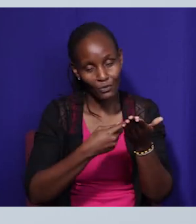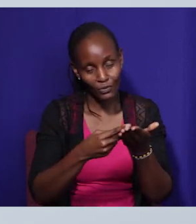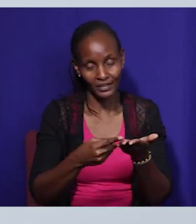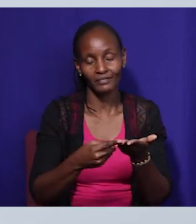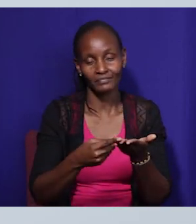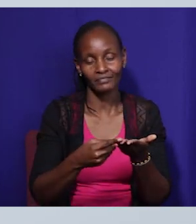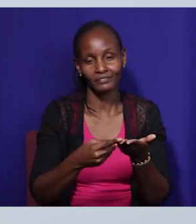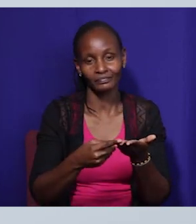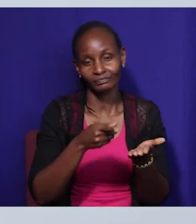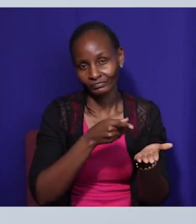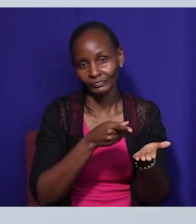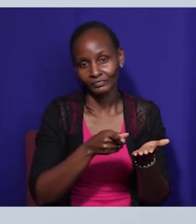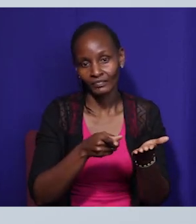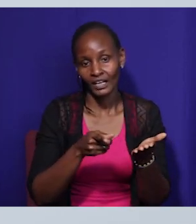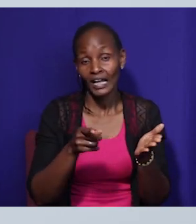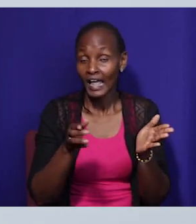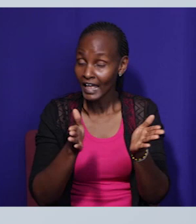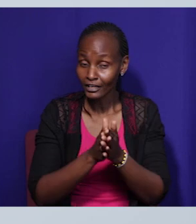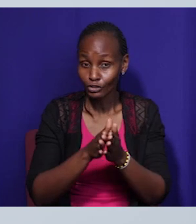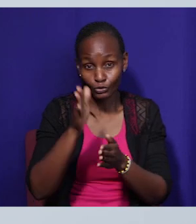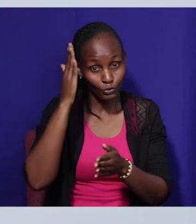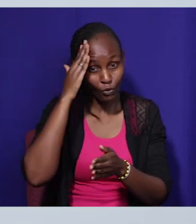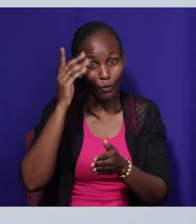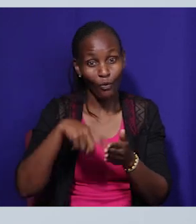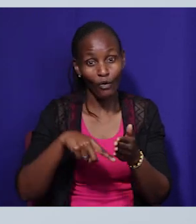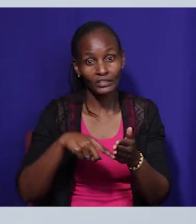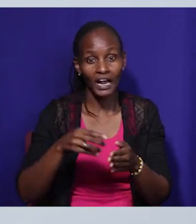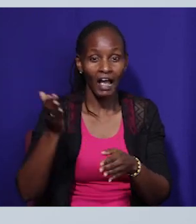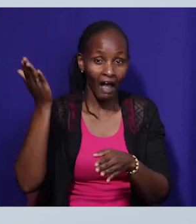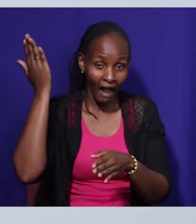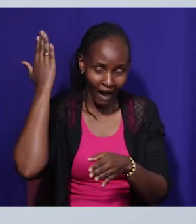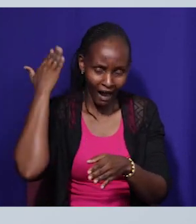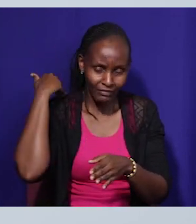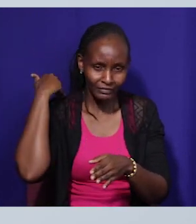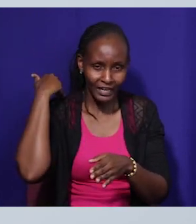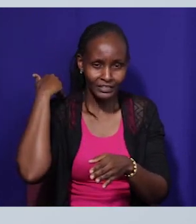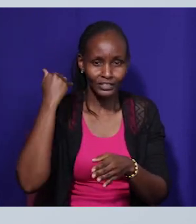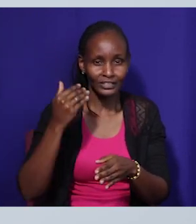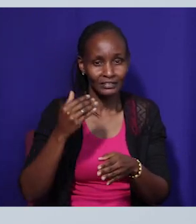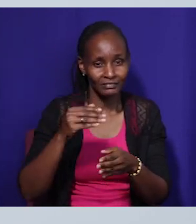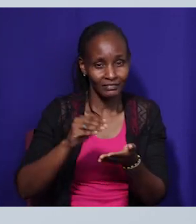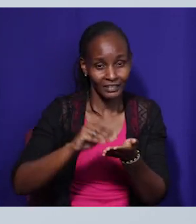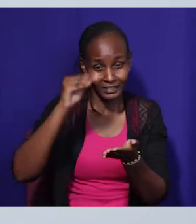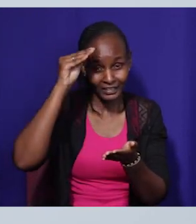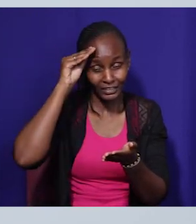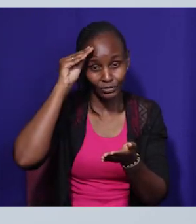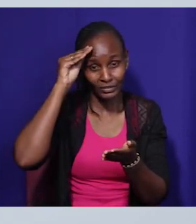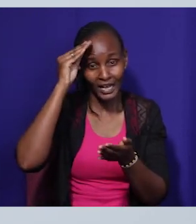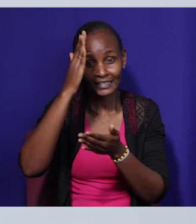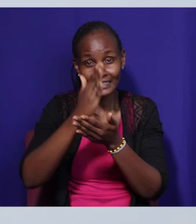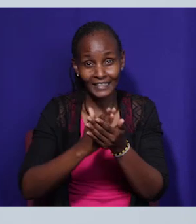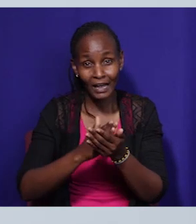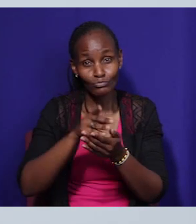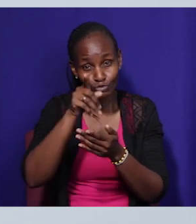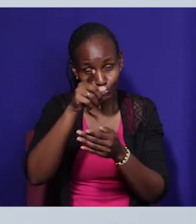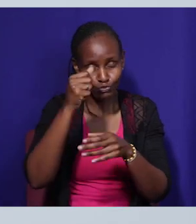week. And you know what? After last week's lesson, some of you did the